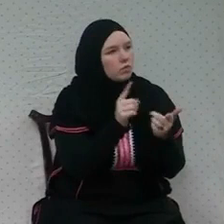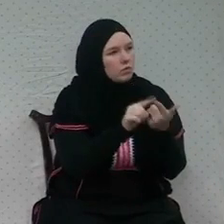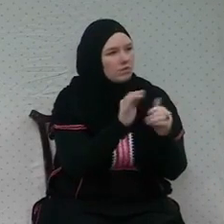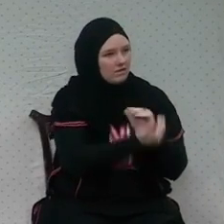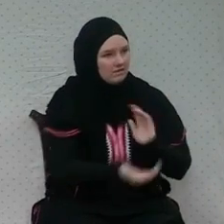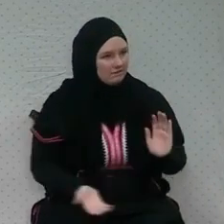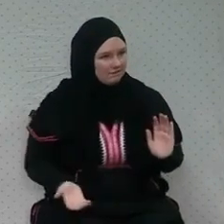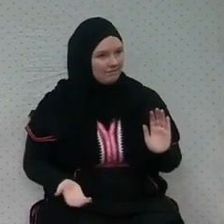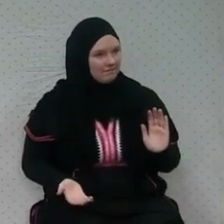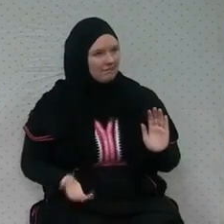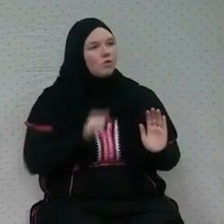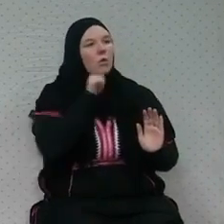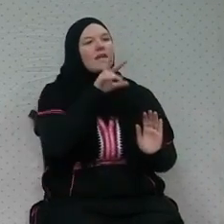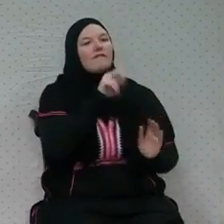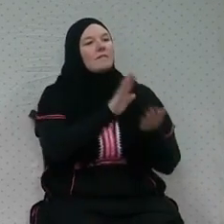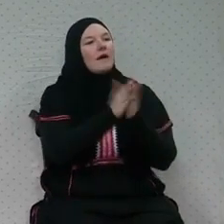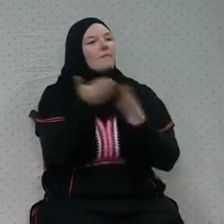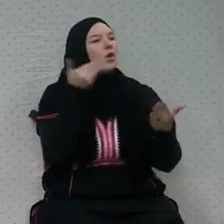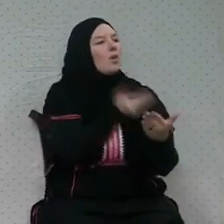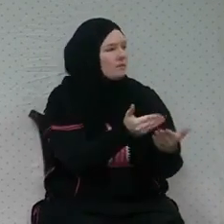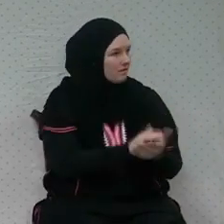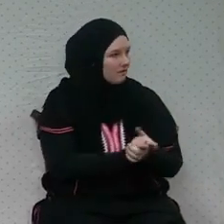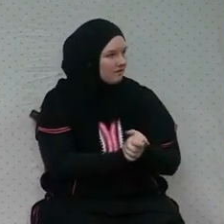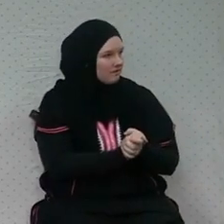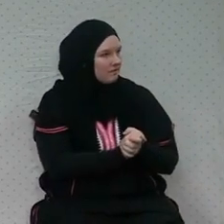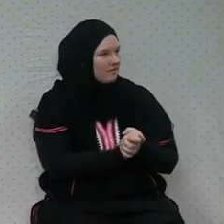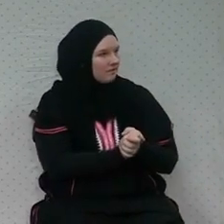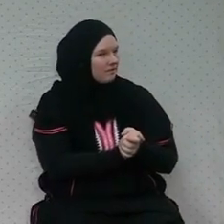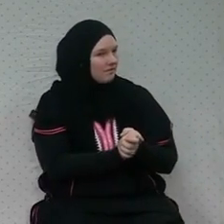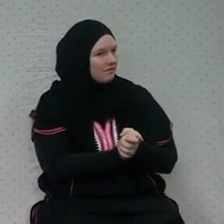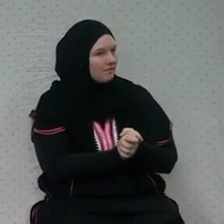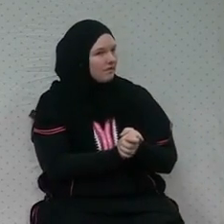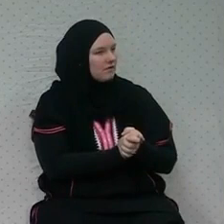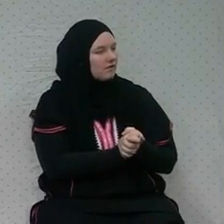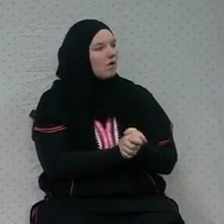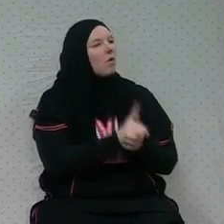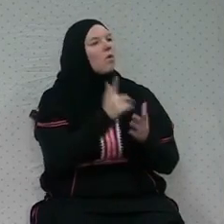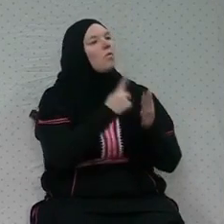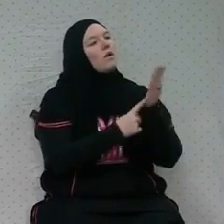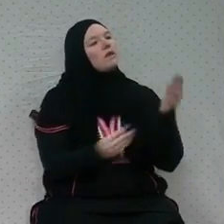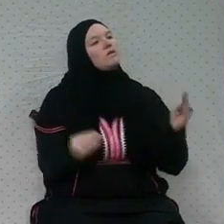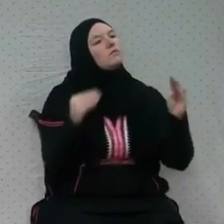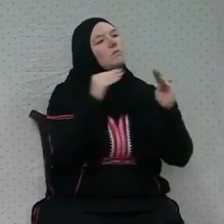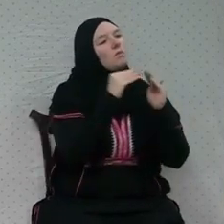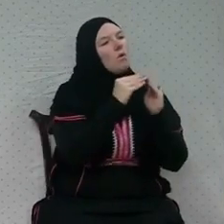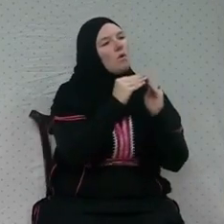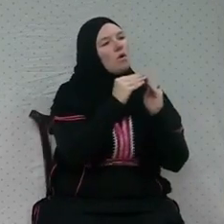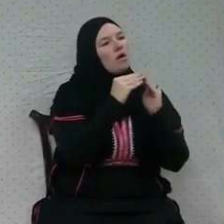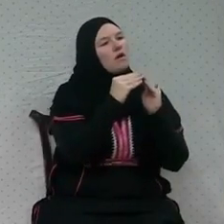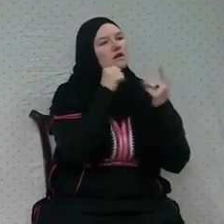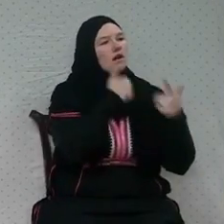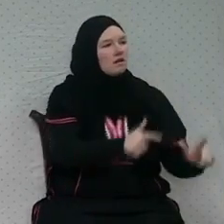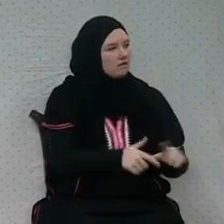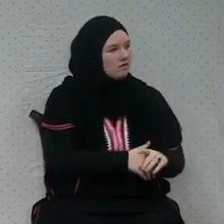Don't get close. Look again at this word. What is more of a prohibition? To tell